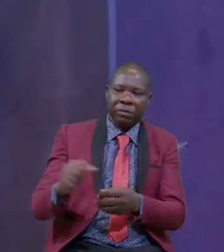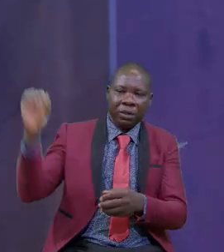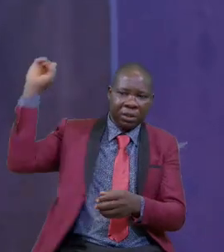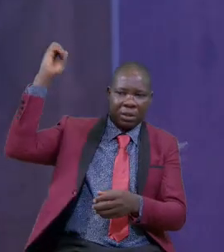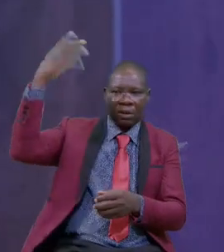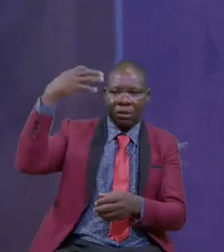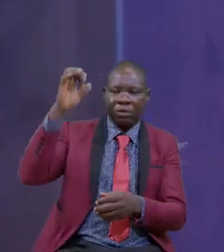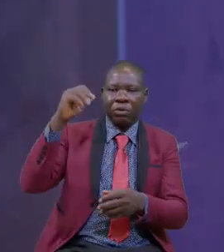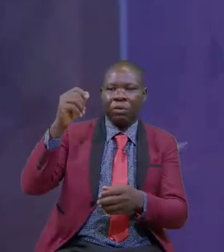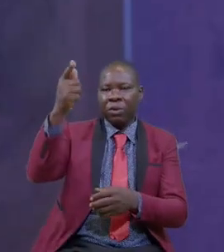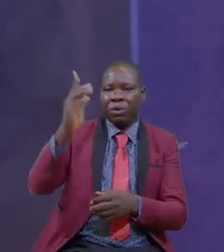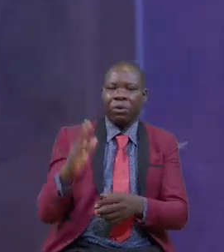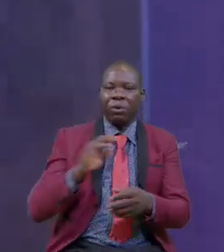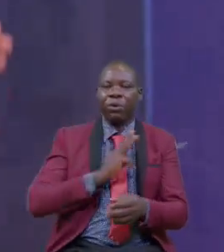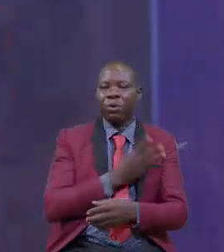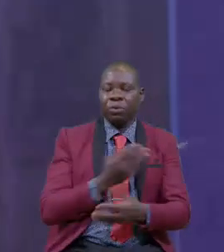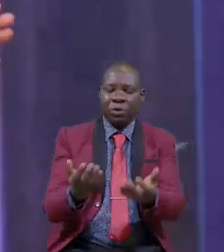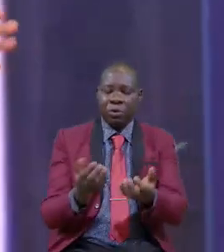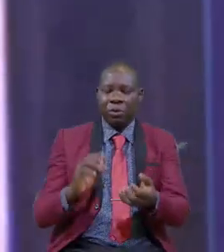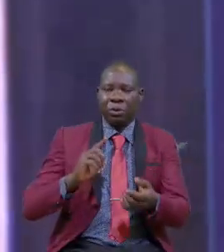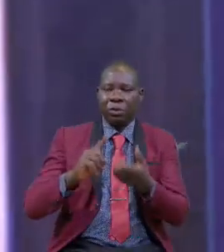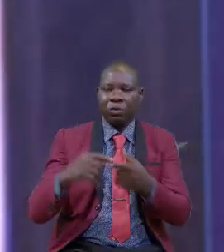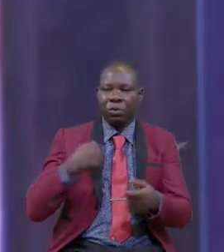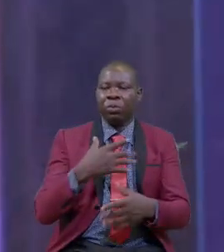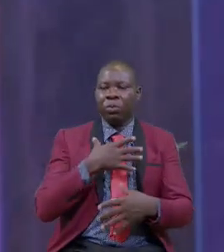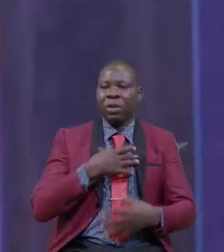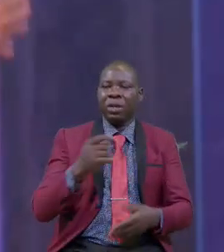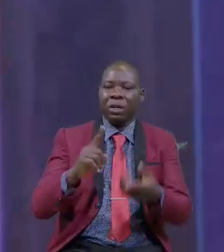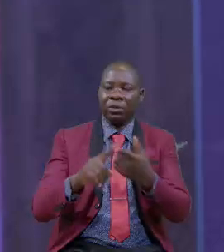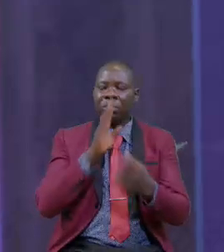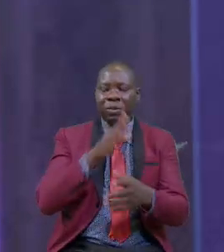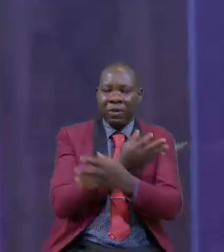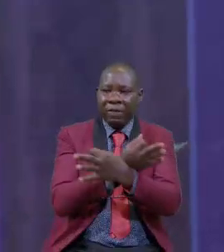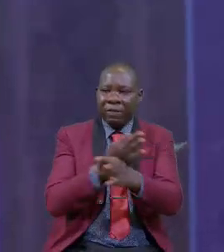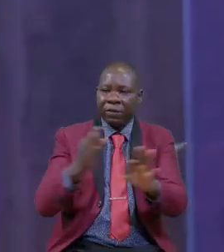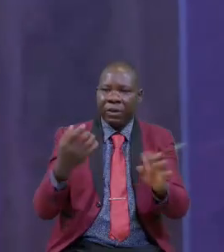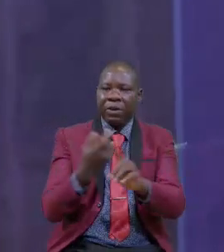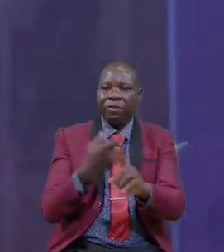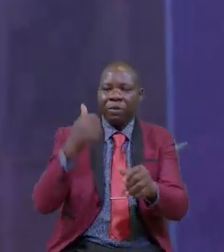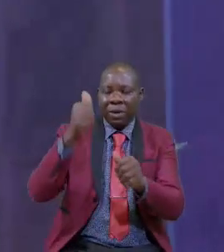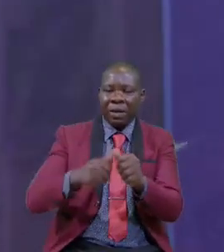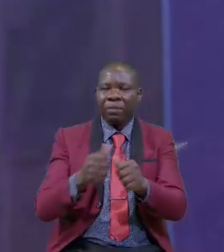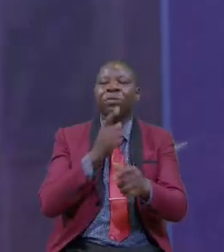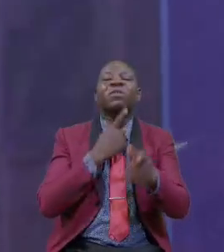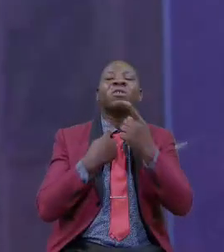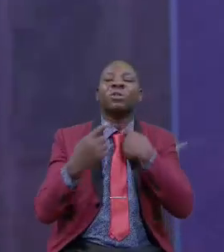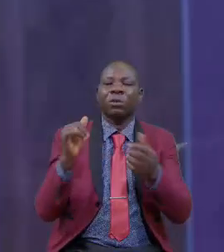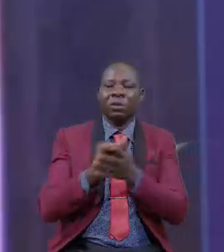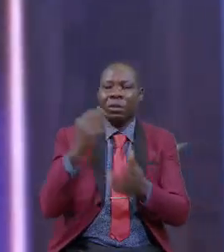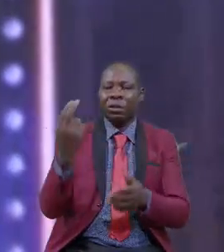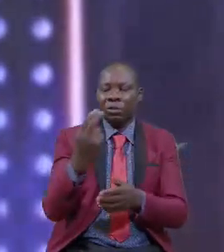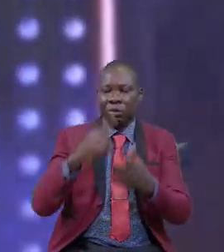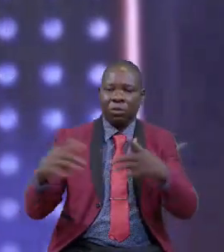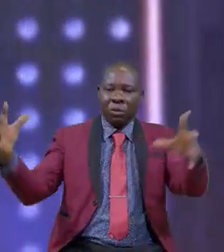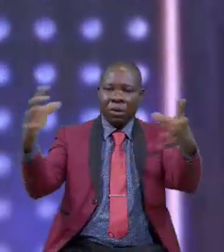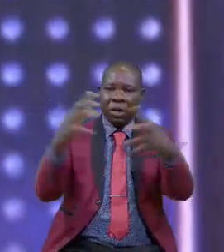like to, we love to be free from every lust that used to catch us in the past.